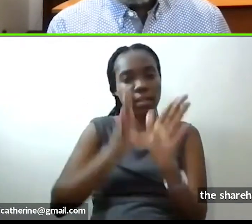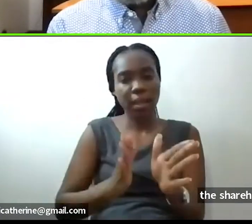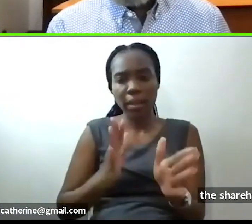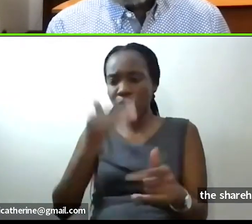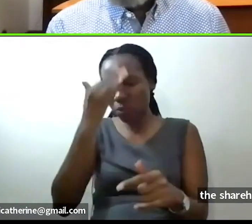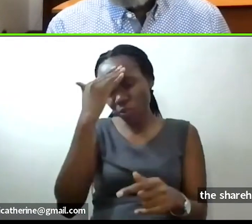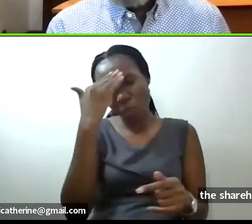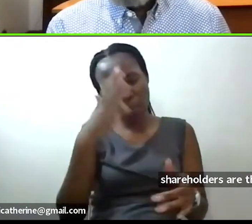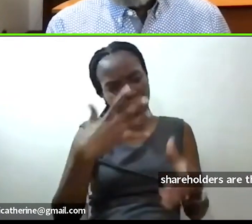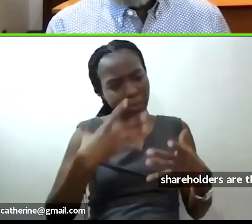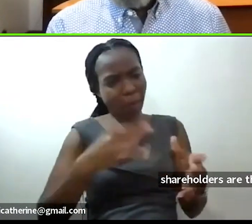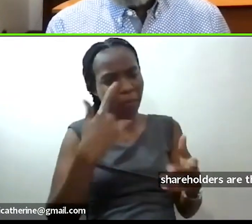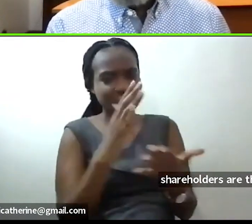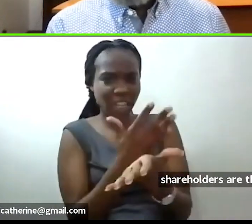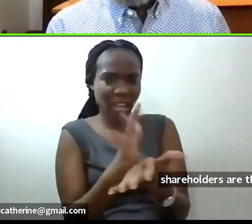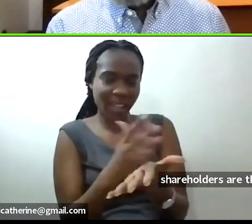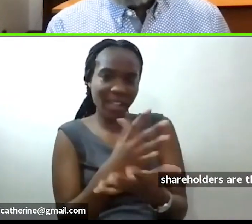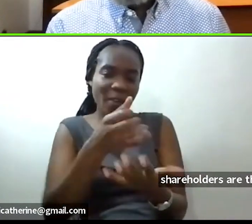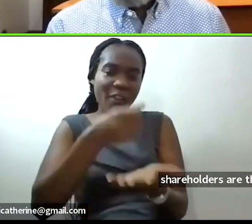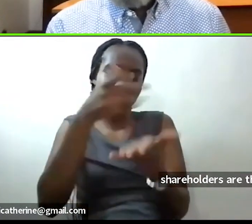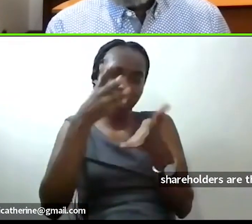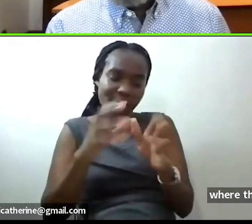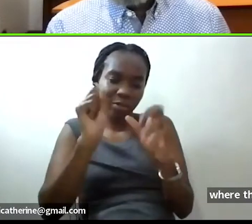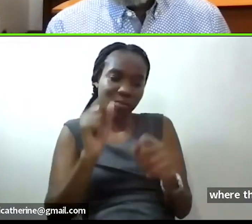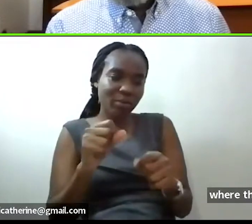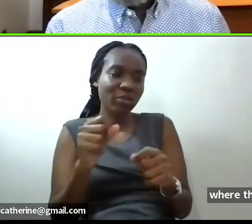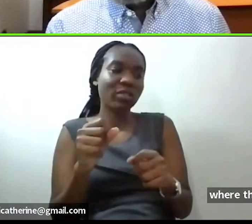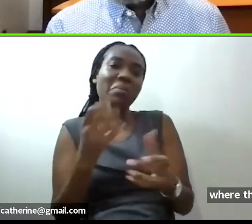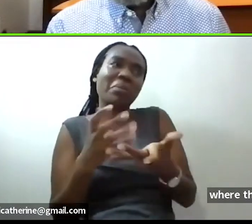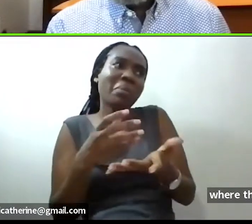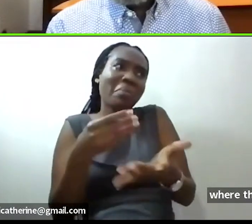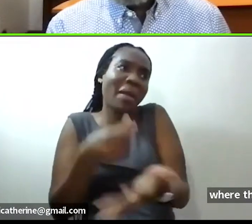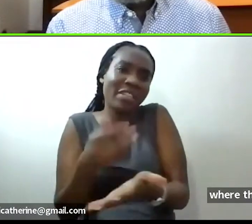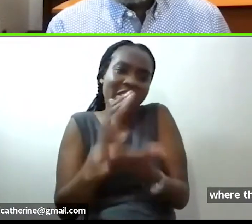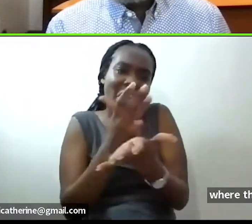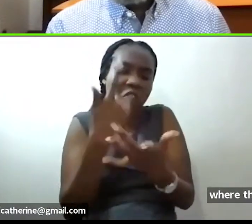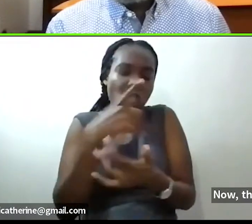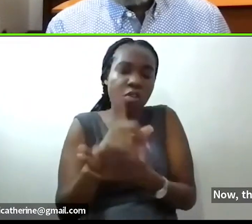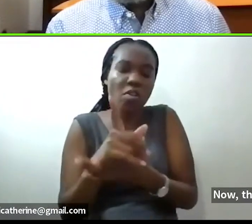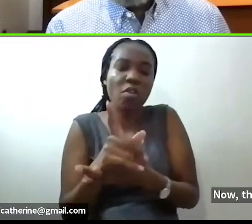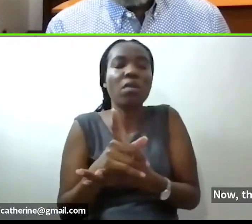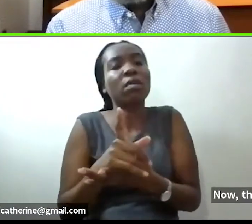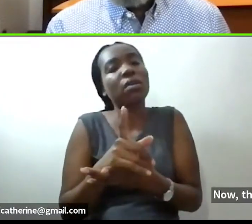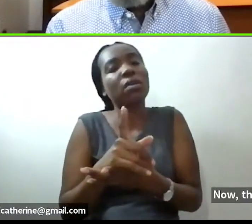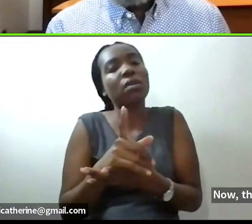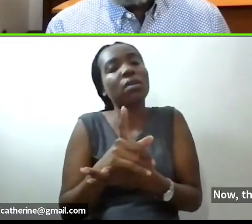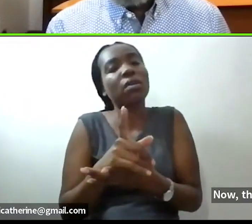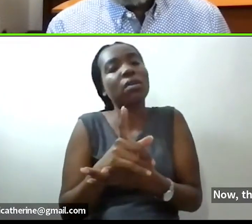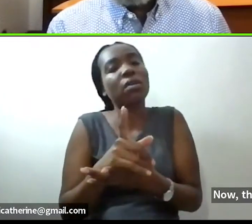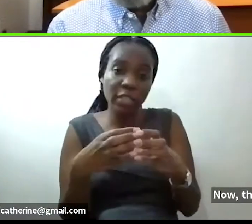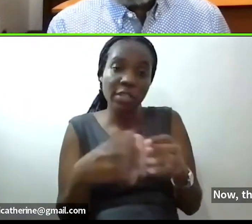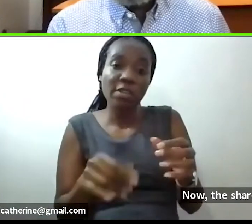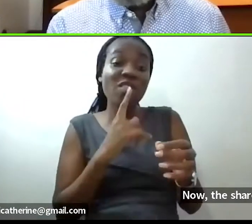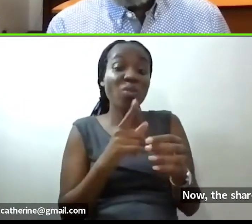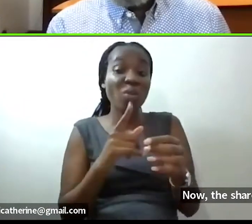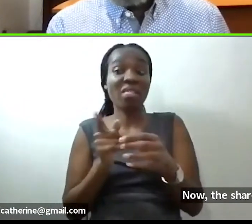buy shares for companies. Now, the shares of the companies is not lending. Actually, you become part owner of the company. But let's